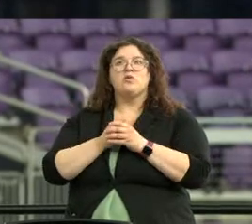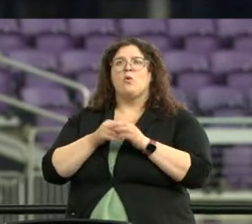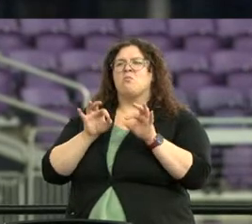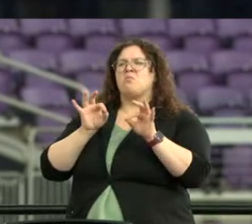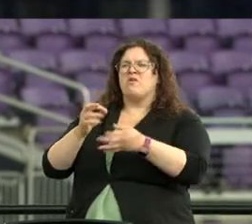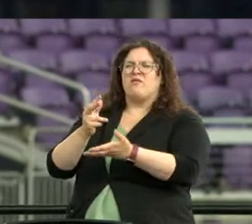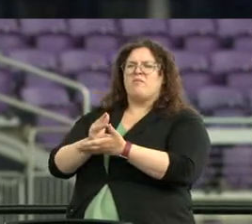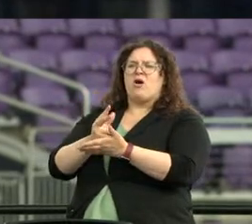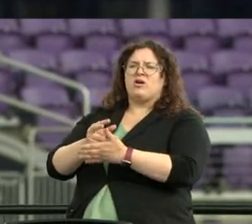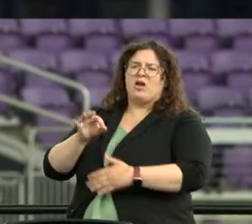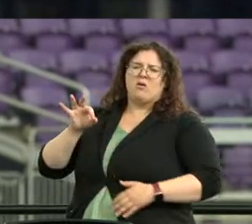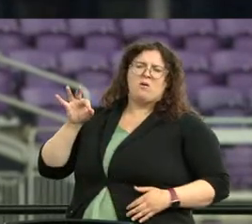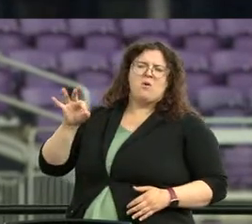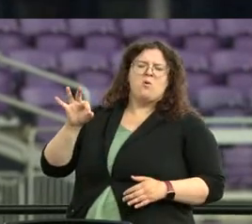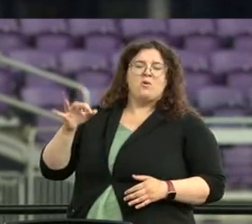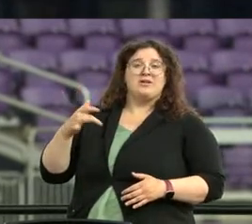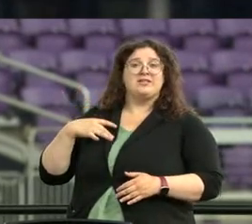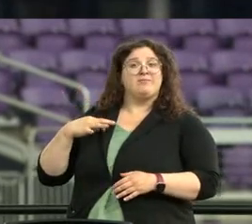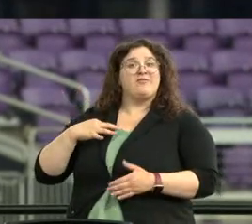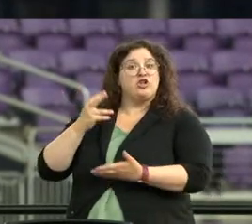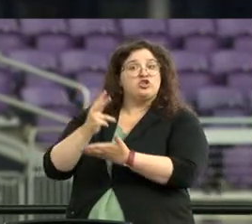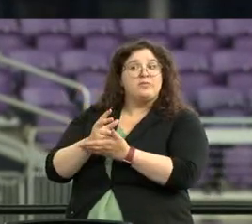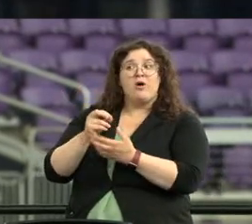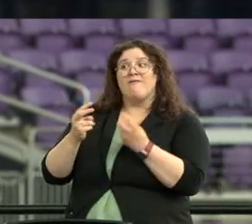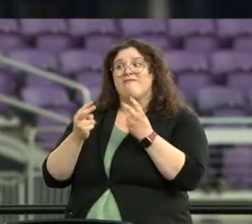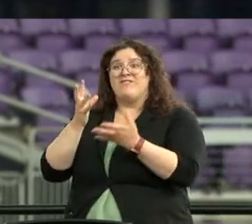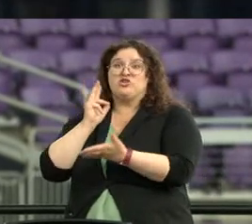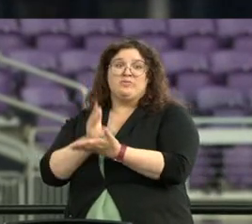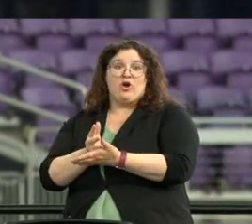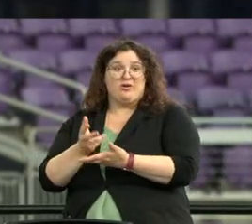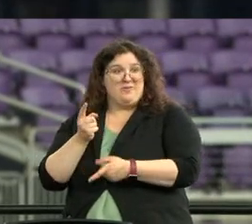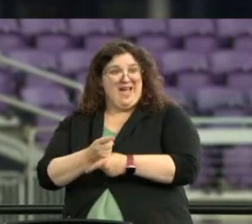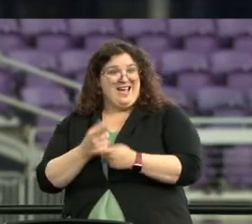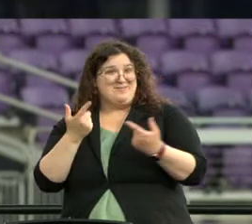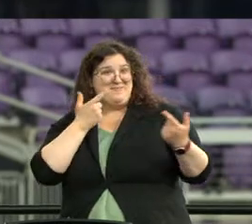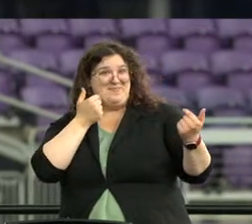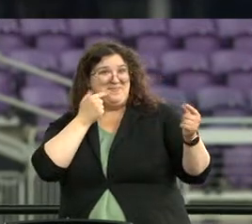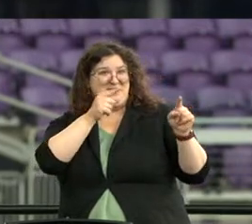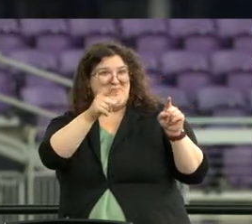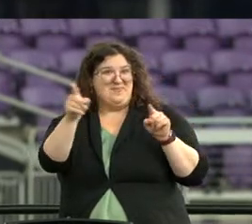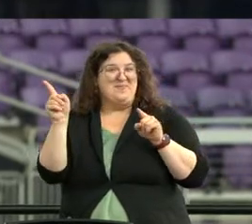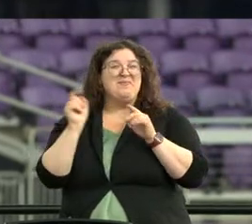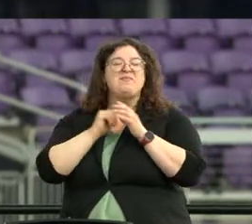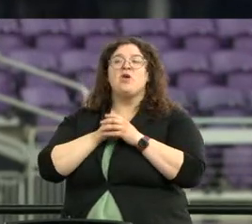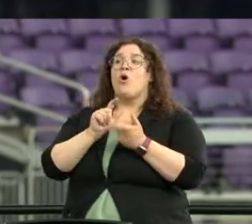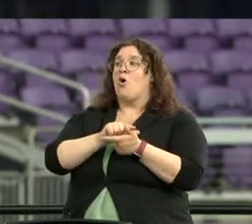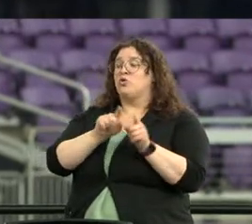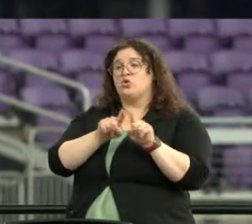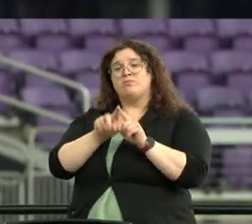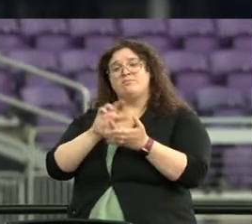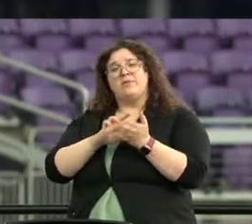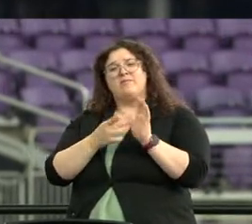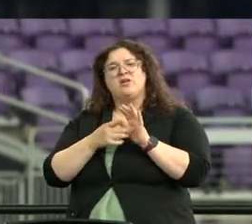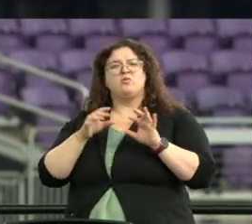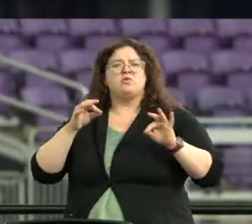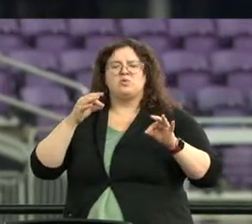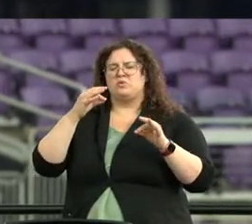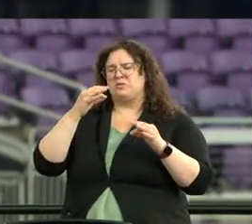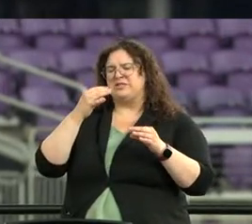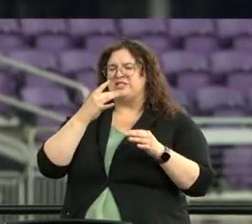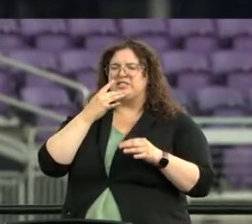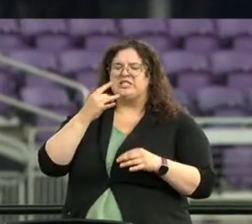parking, usually in a volunteer spot or a visitor spot. It also could translate into a nice warm slice of banana